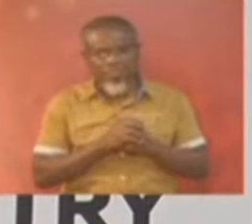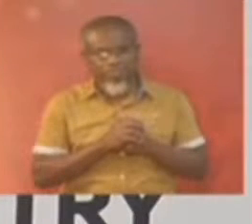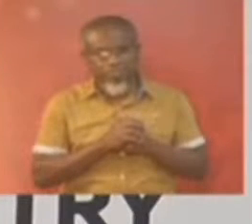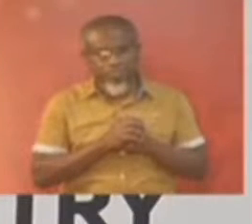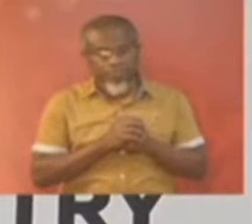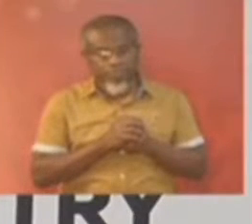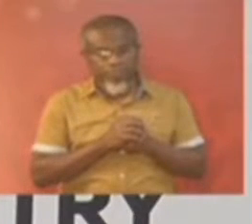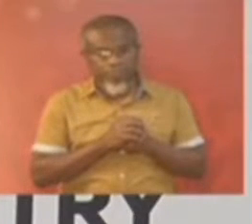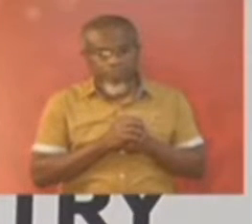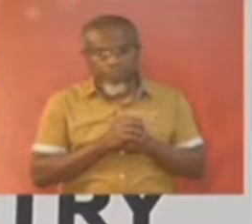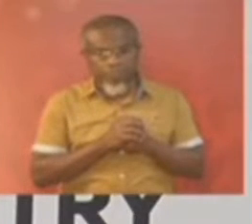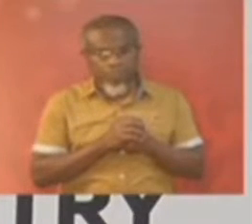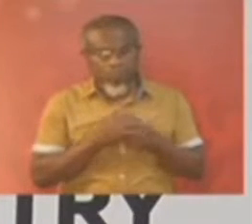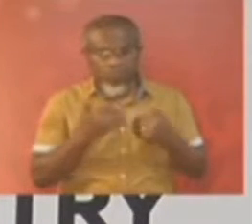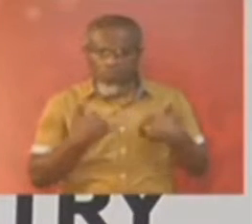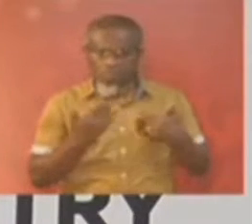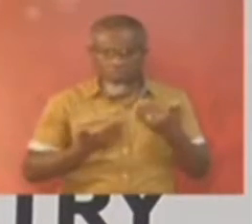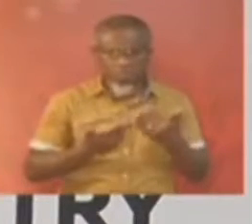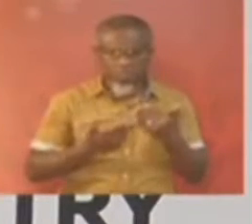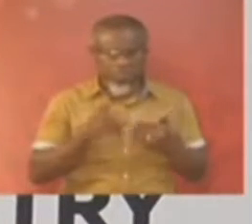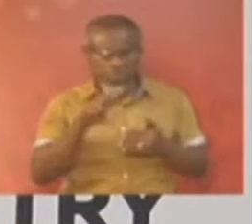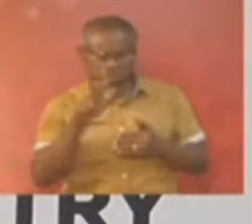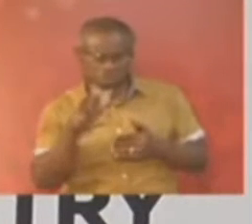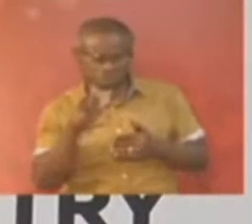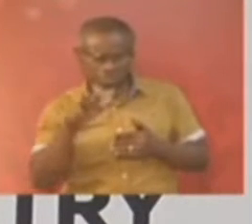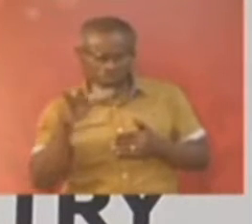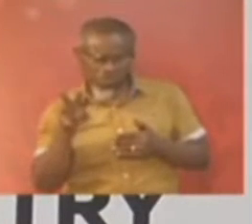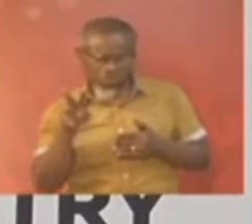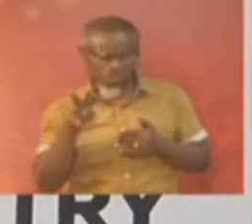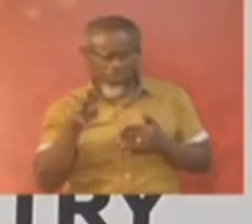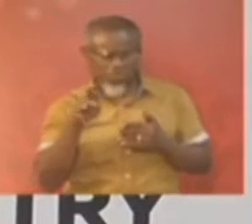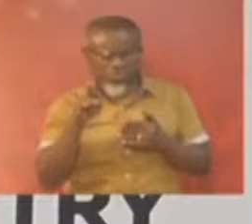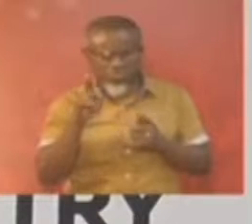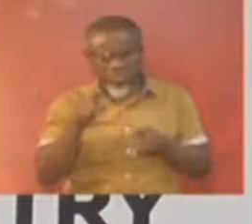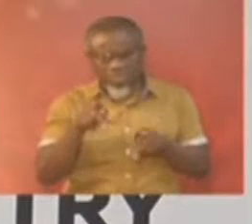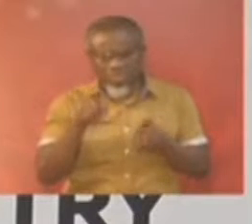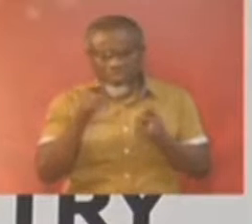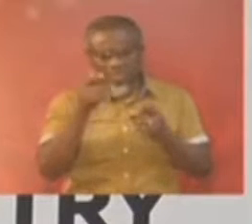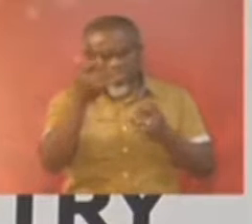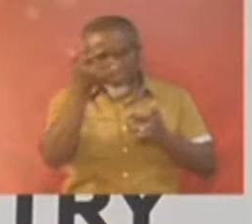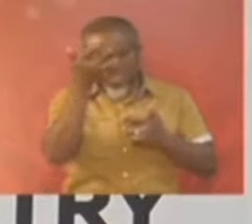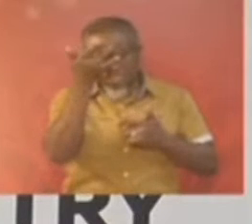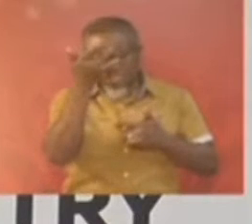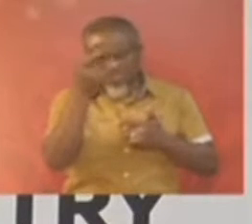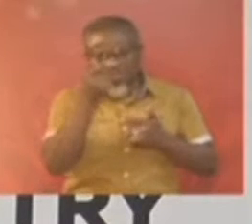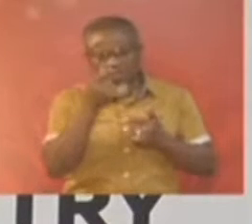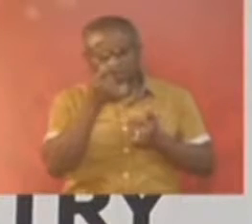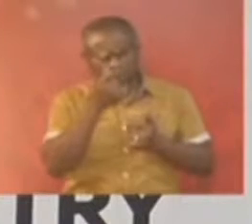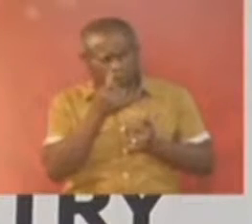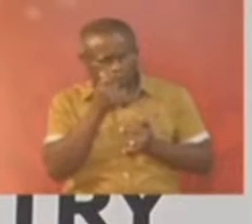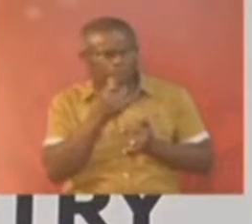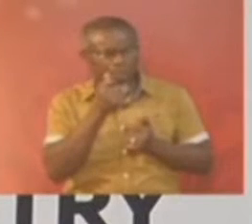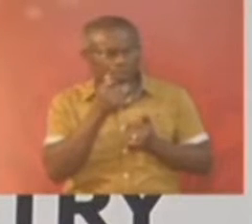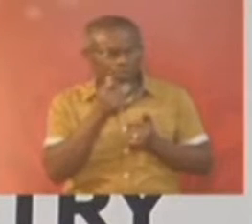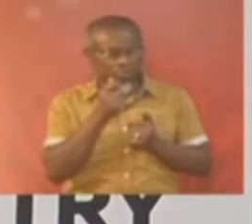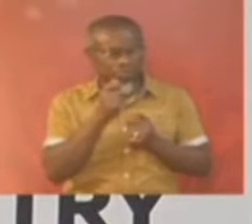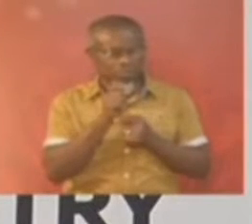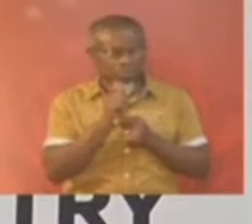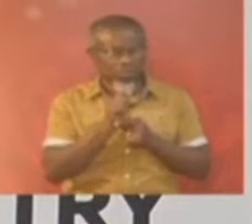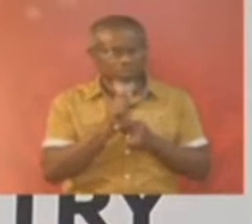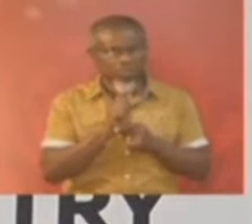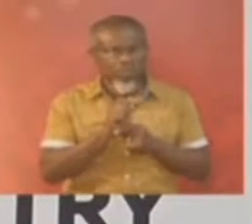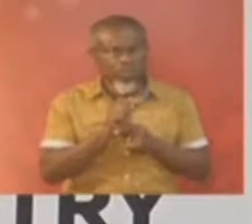around 33, 34 suspected cases so far. There have been 6 influenza confirmed cases for the